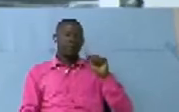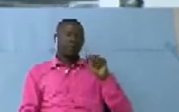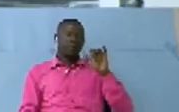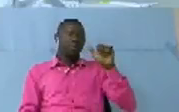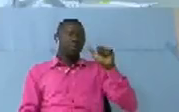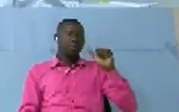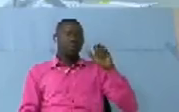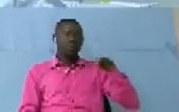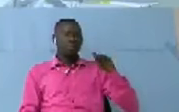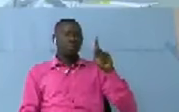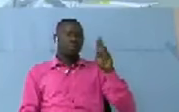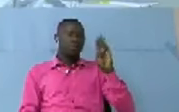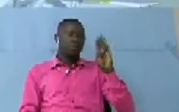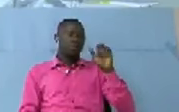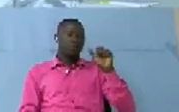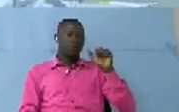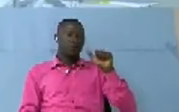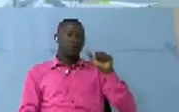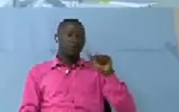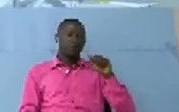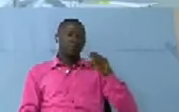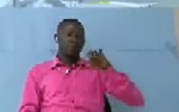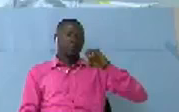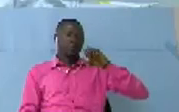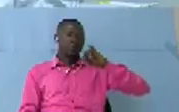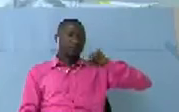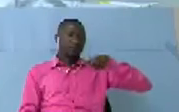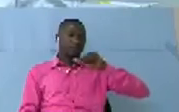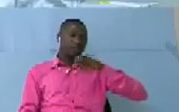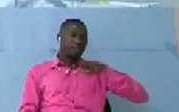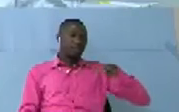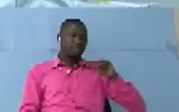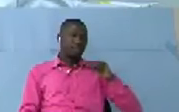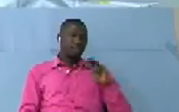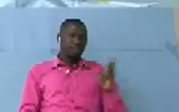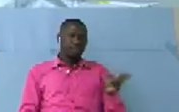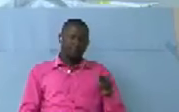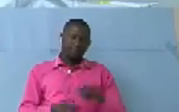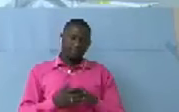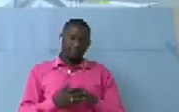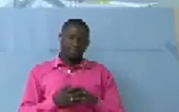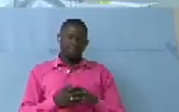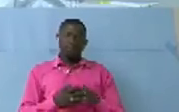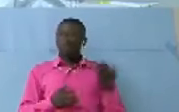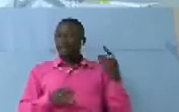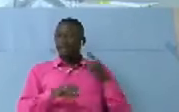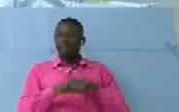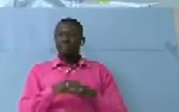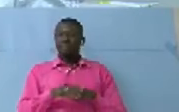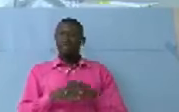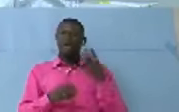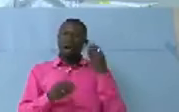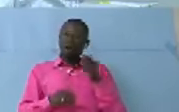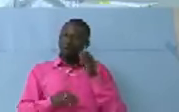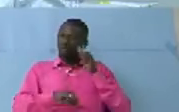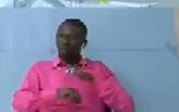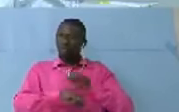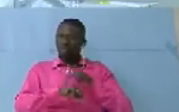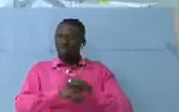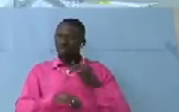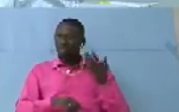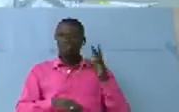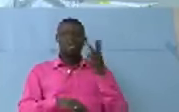by Yankuba Jame. So at that stage, how were you tortured for this start time? Yes, you know, we tajiri ya